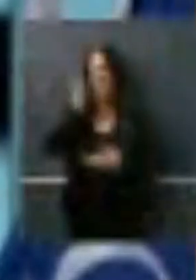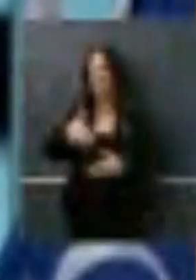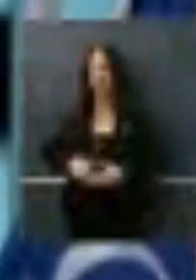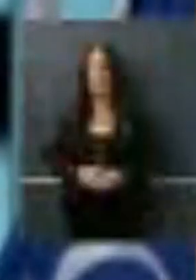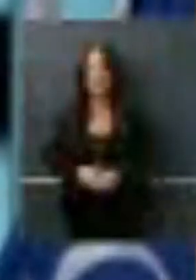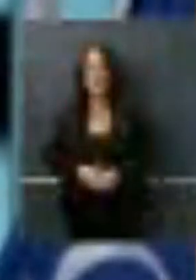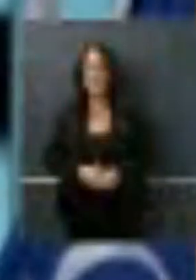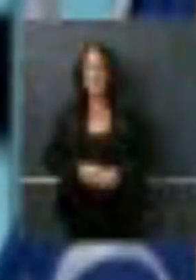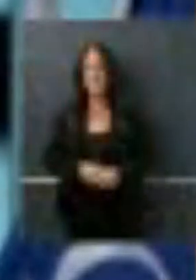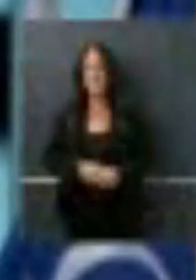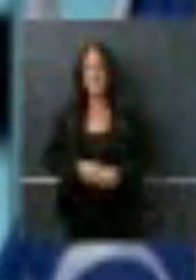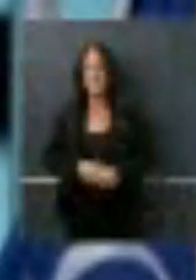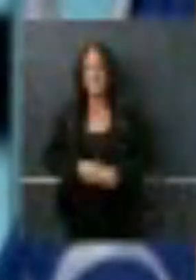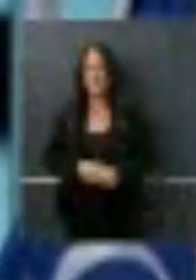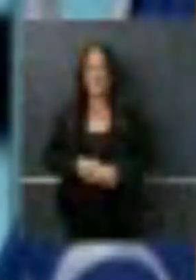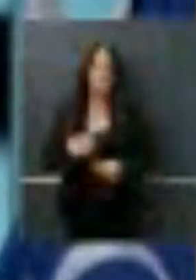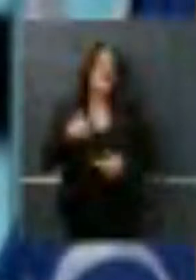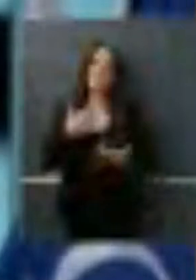the Californians for